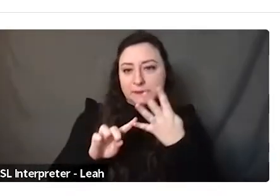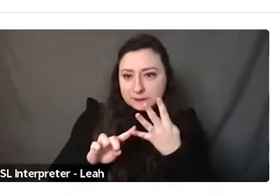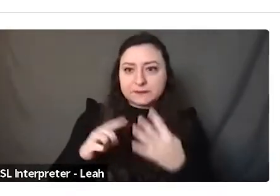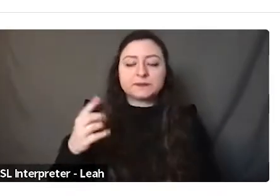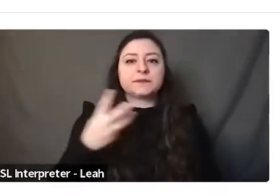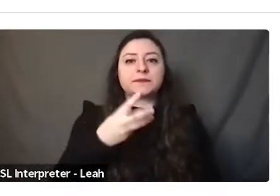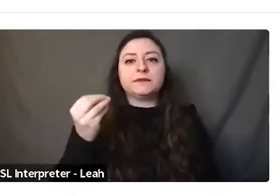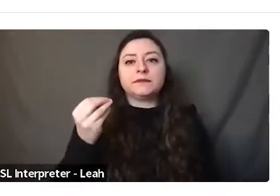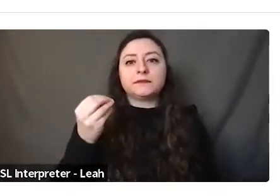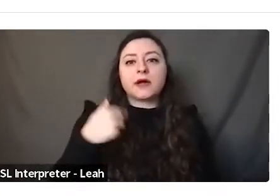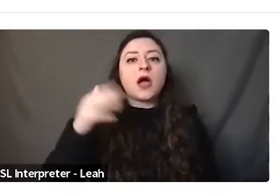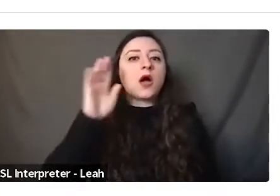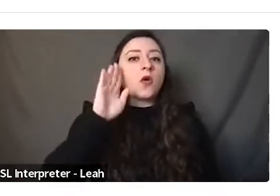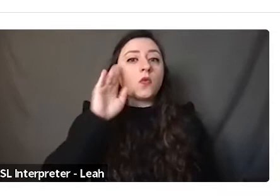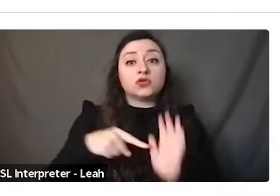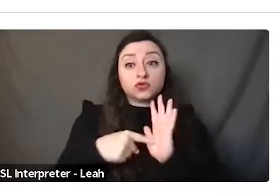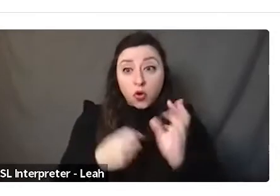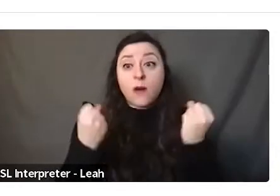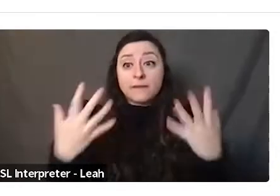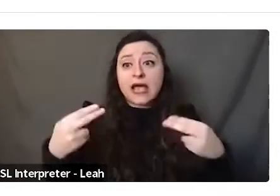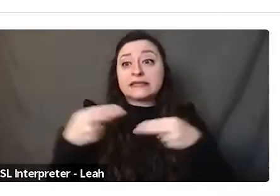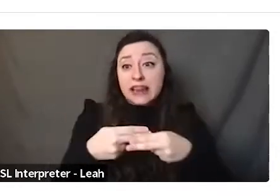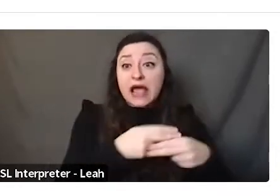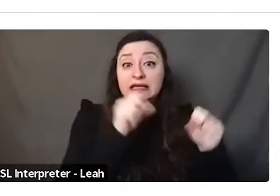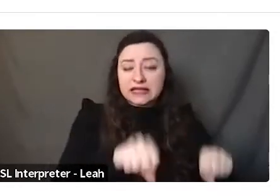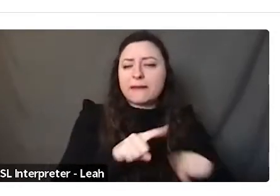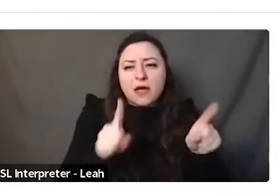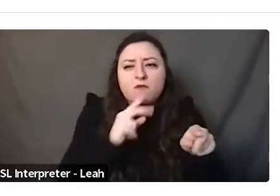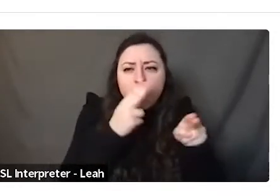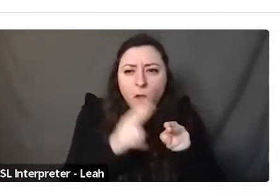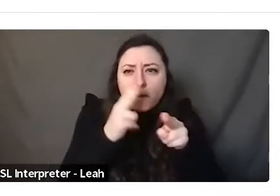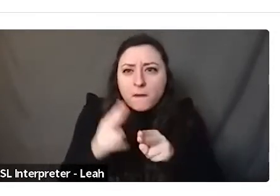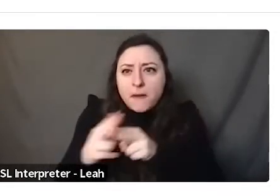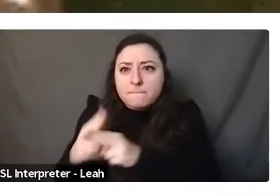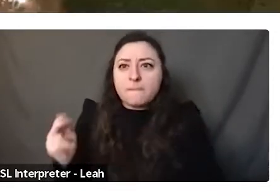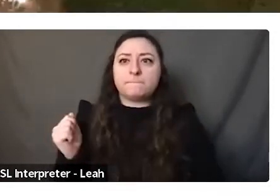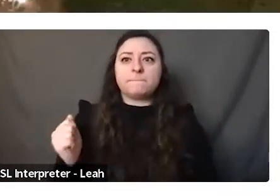And I'm going to show a lot of slides, but really quickly.